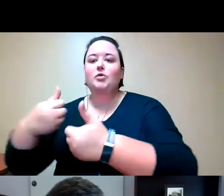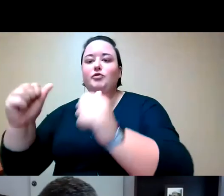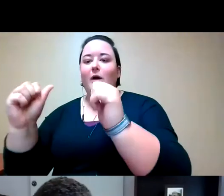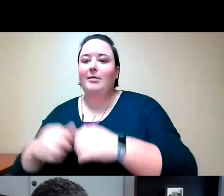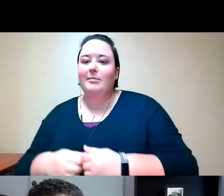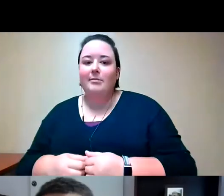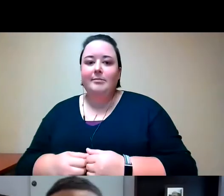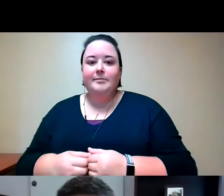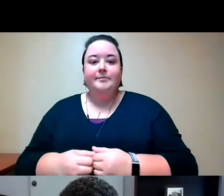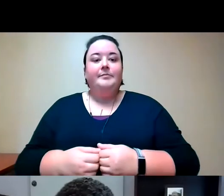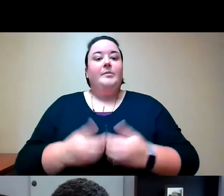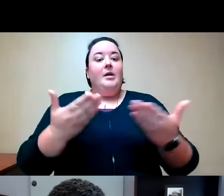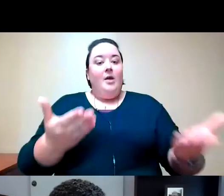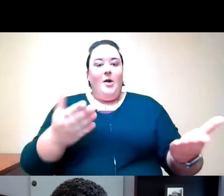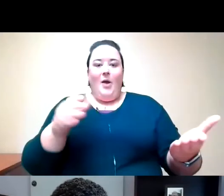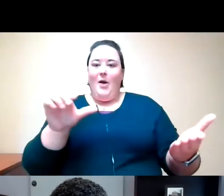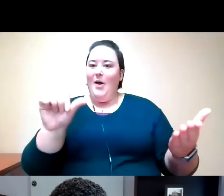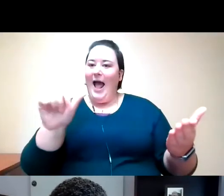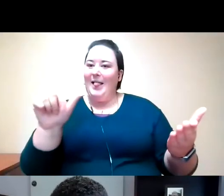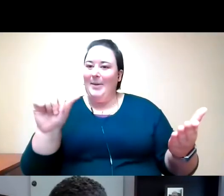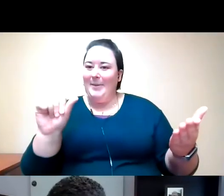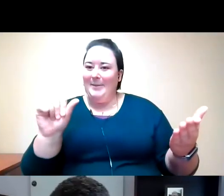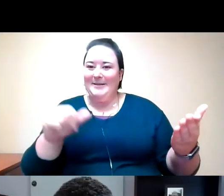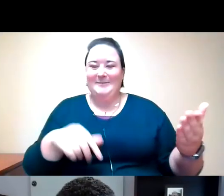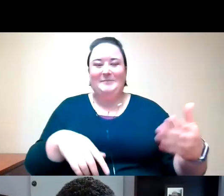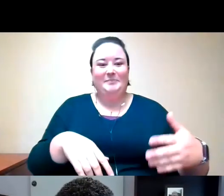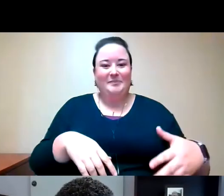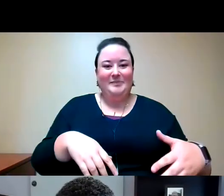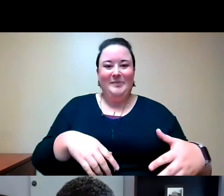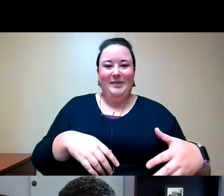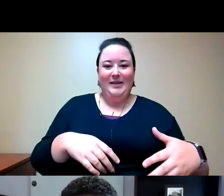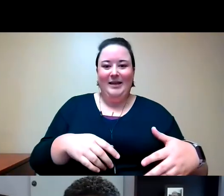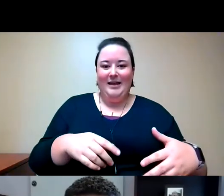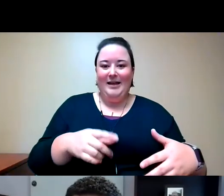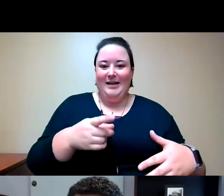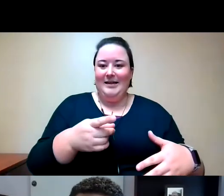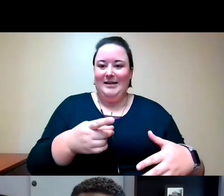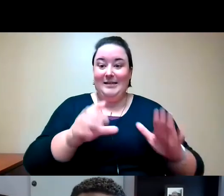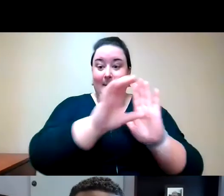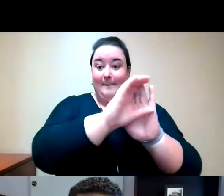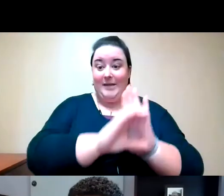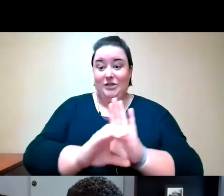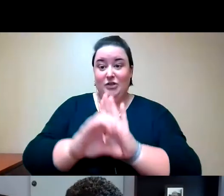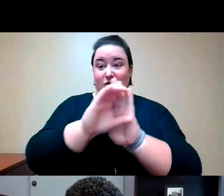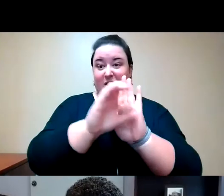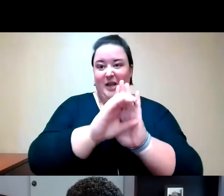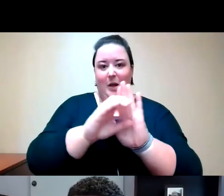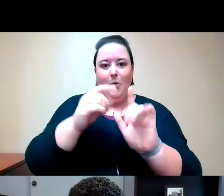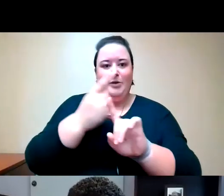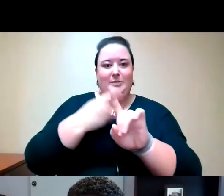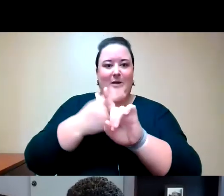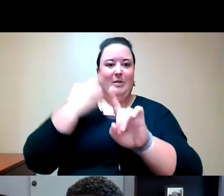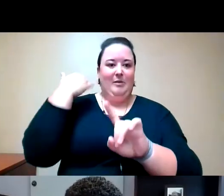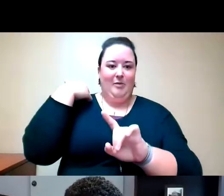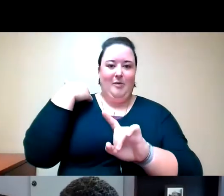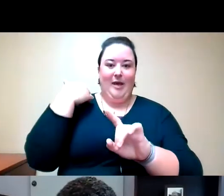Now, I put Alabama on here for my presentation. It's actually, when I put these pictures on, it was several months ago when we started. And ironically,